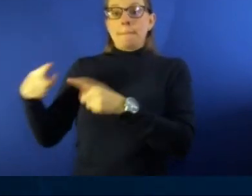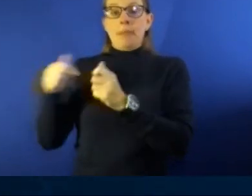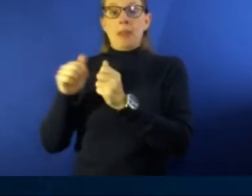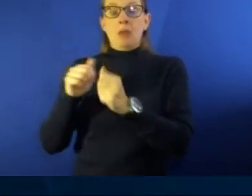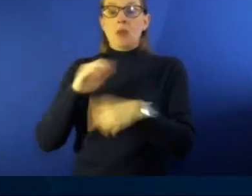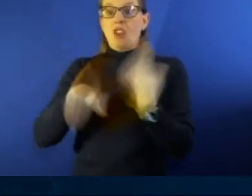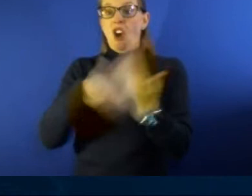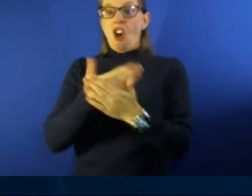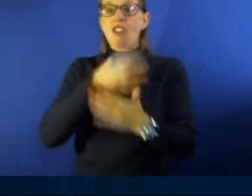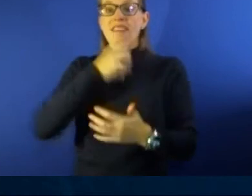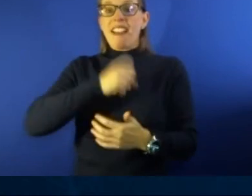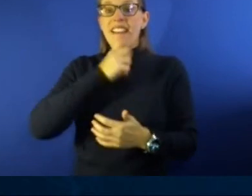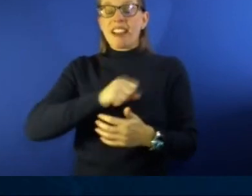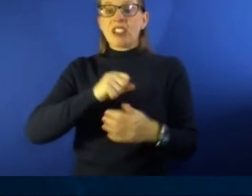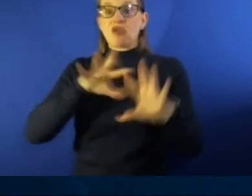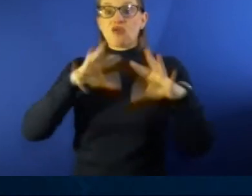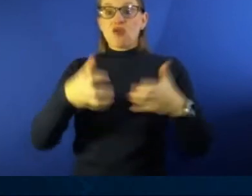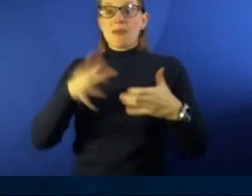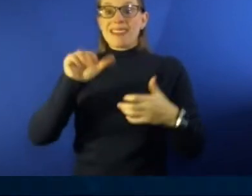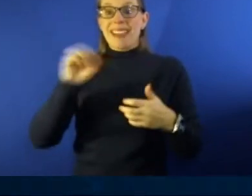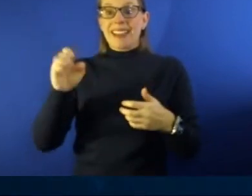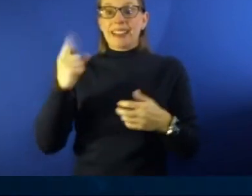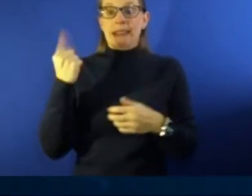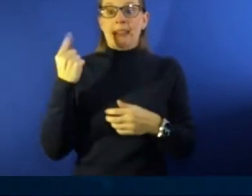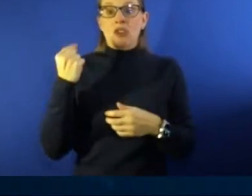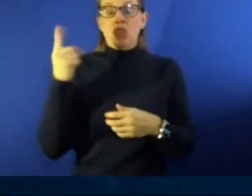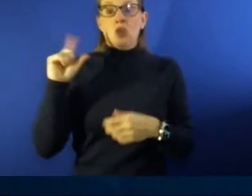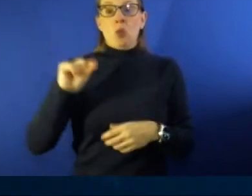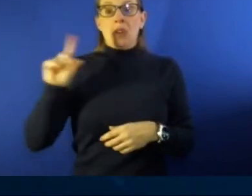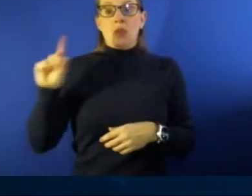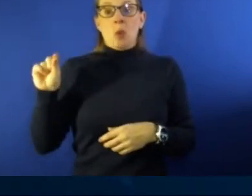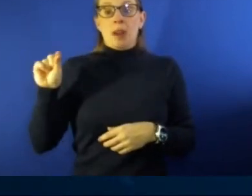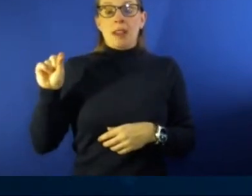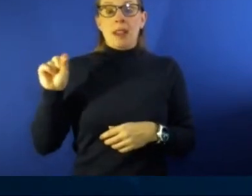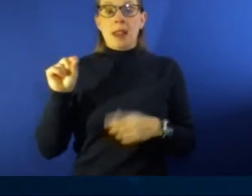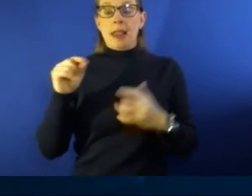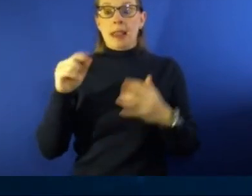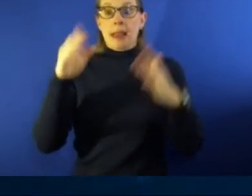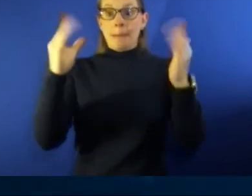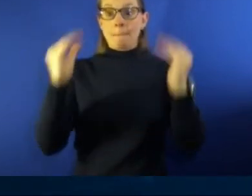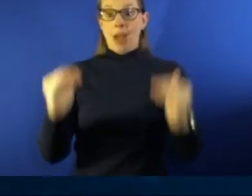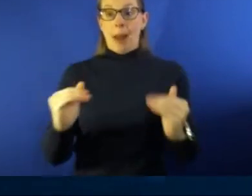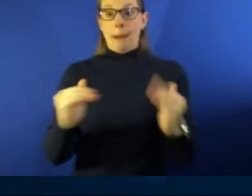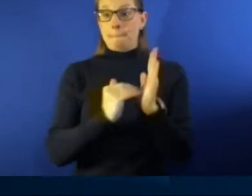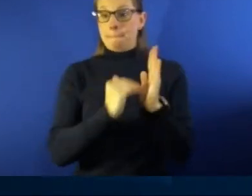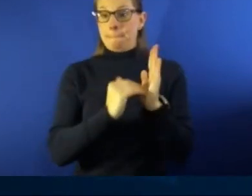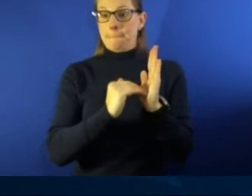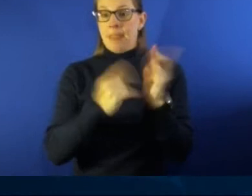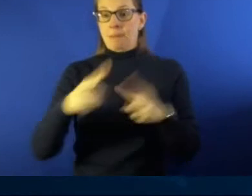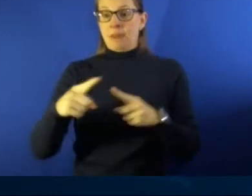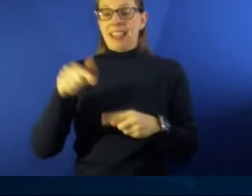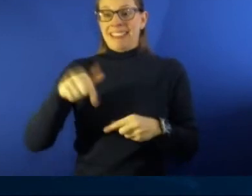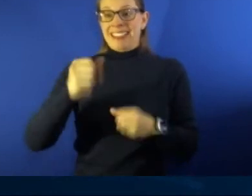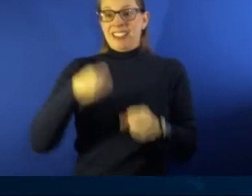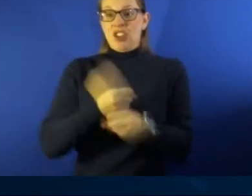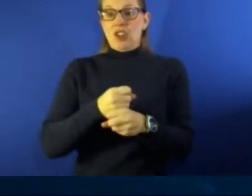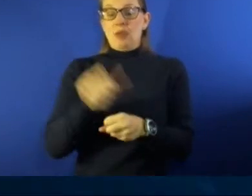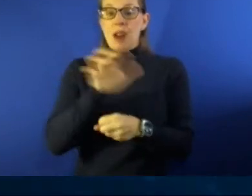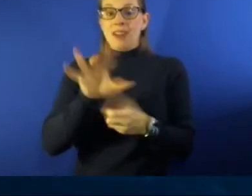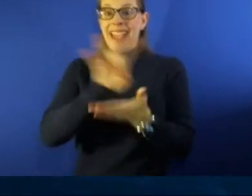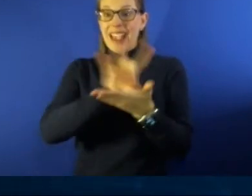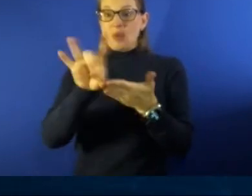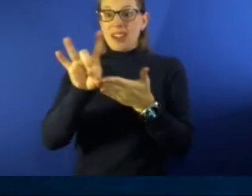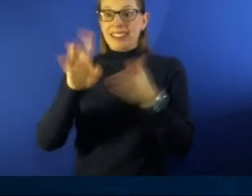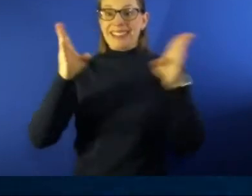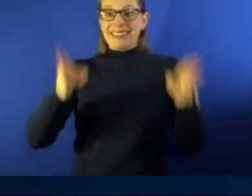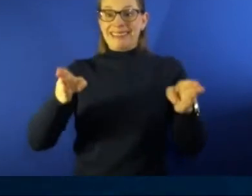cases a year ago in 2020. And on the bottom is what's going on this year around the same 8-week period of time. And the big thing you